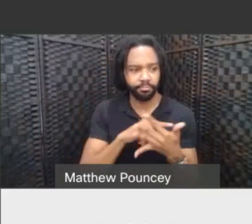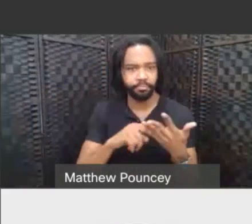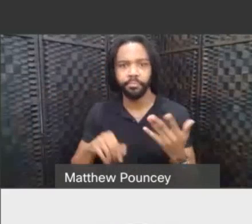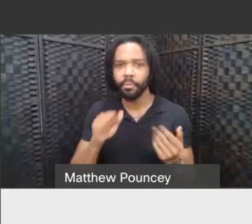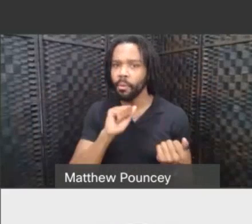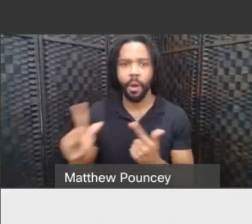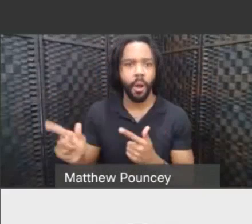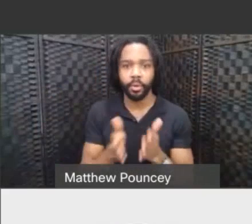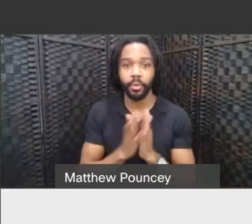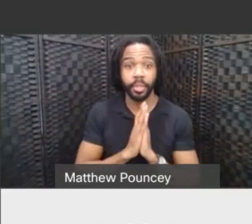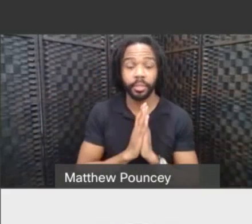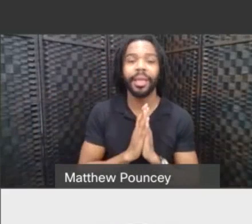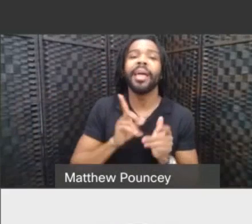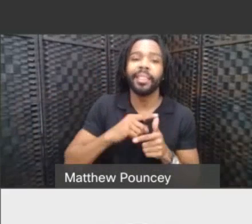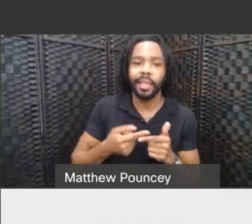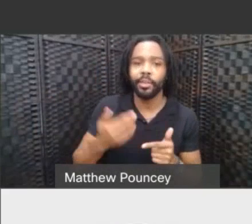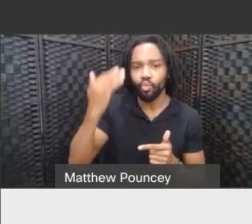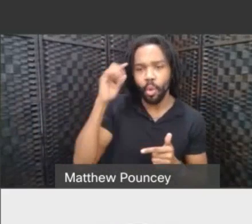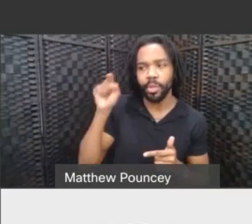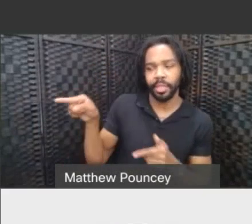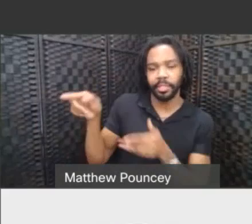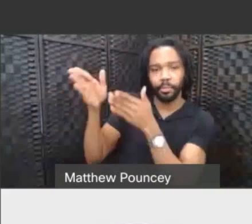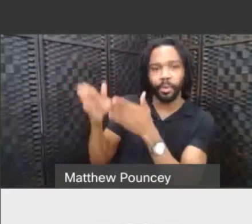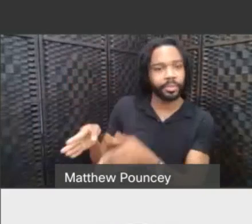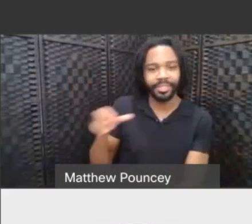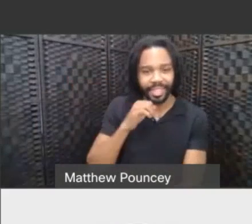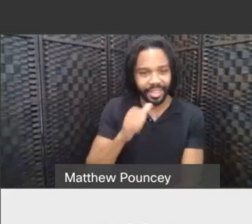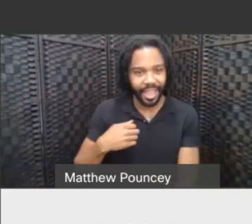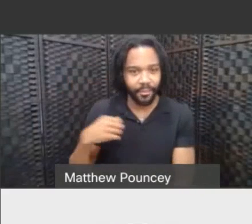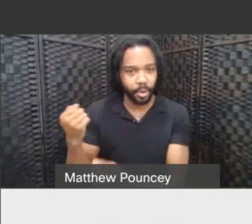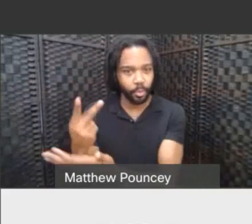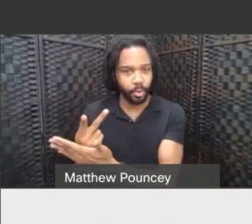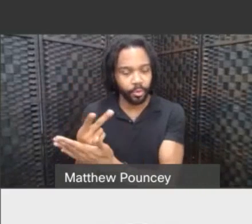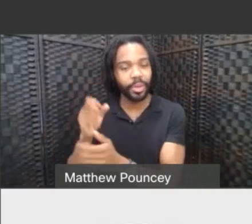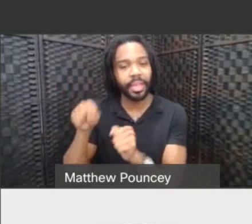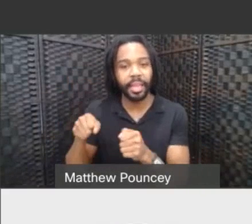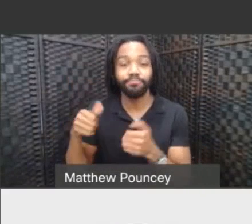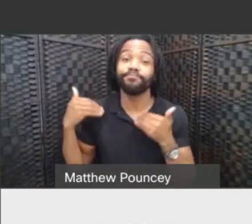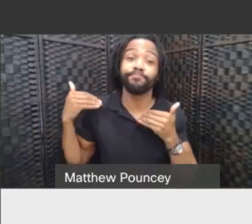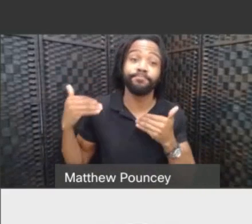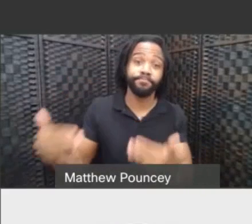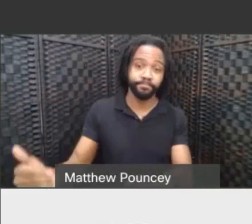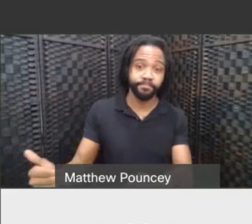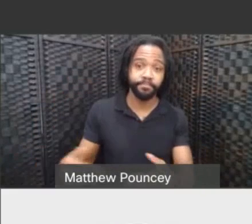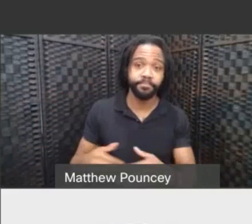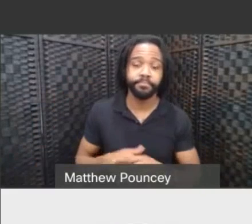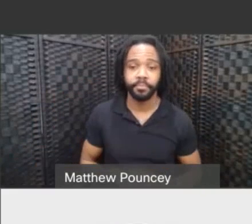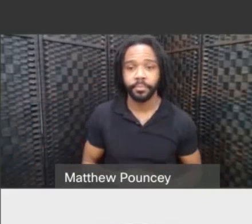backlog, you will then know that the person does not have an approval, and you can proceed accordingly. But